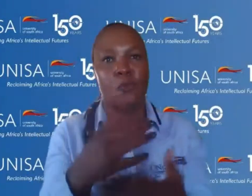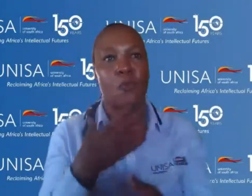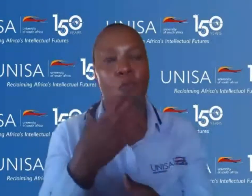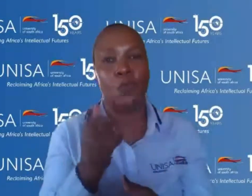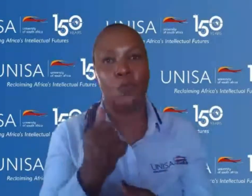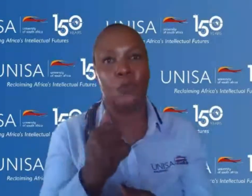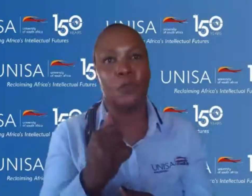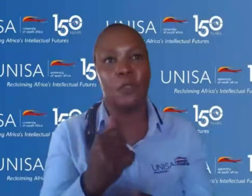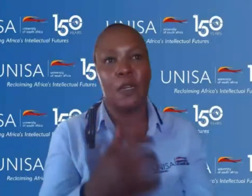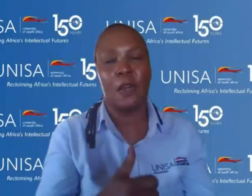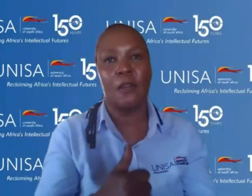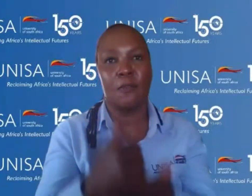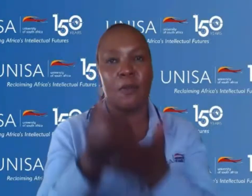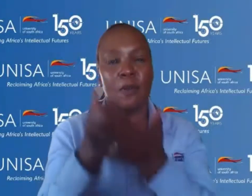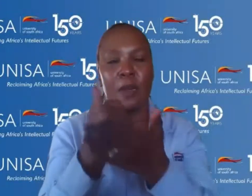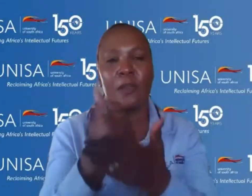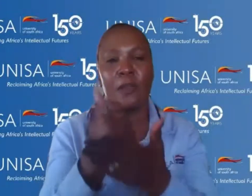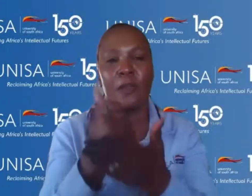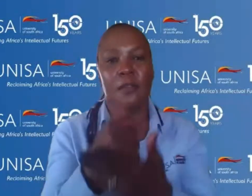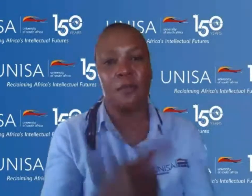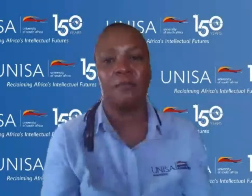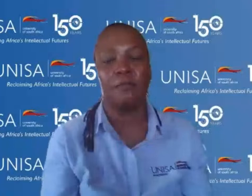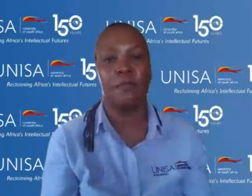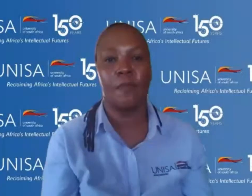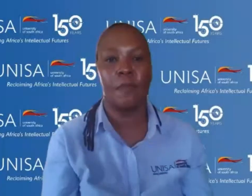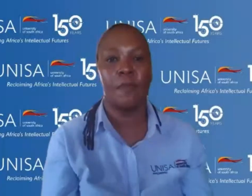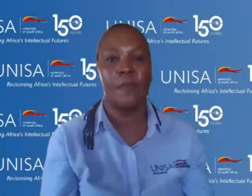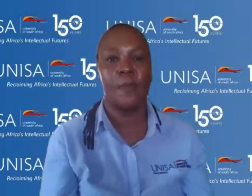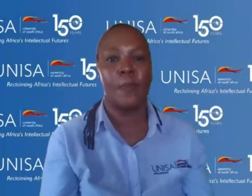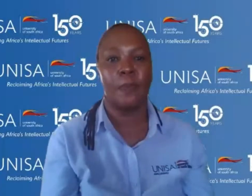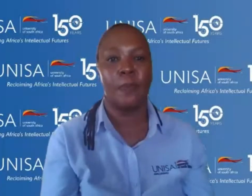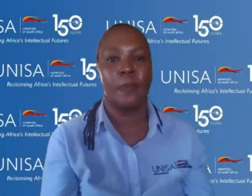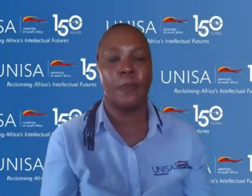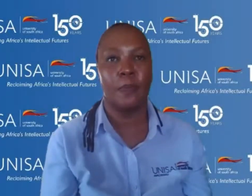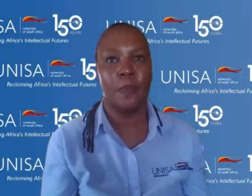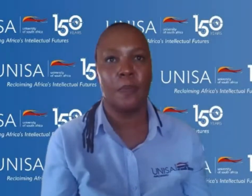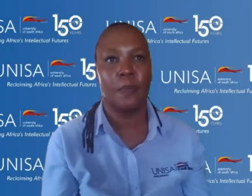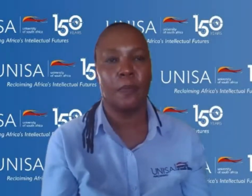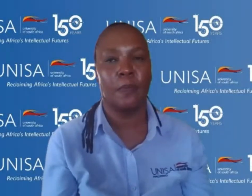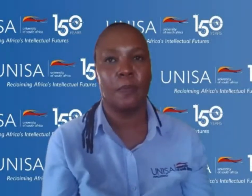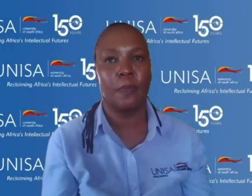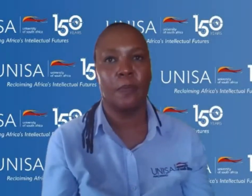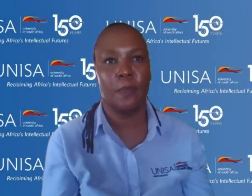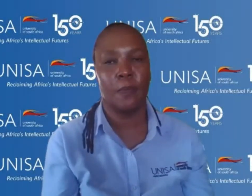assist? Okay, Mr. I'll D, take that. thank you.